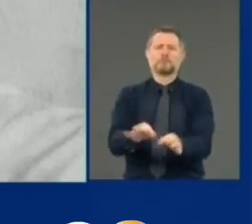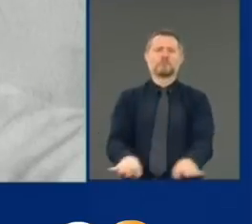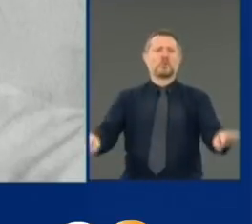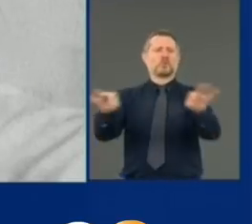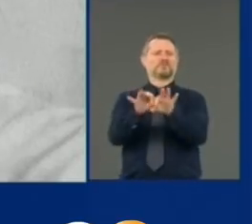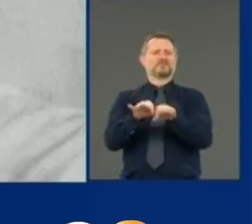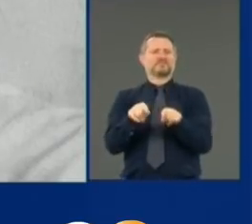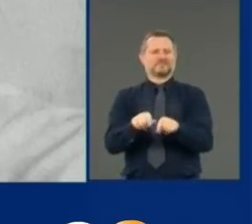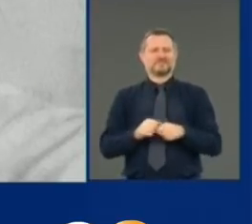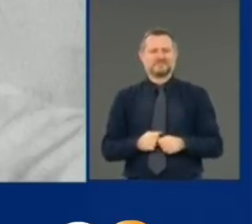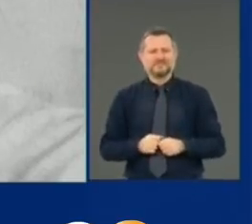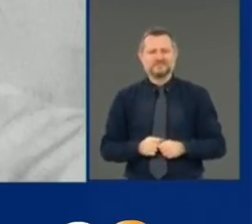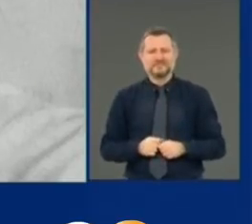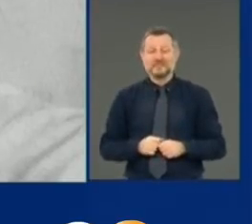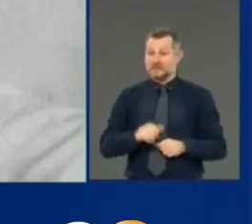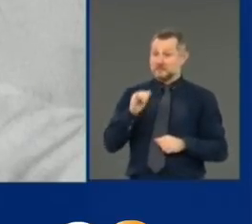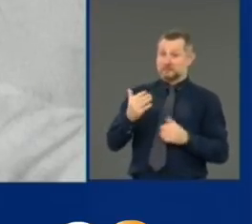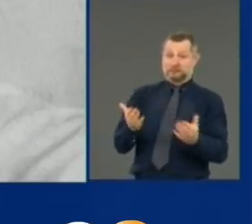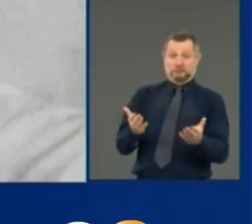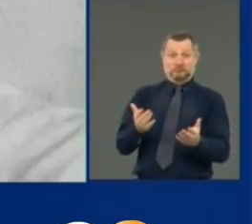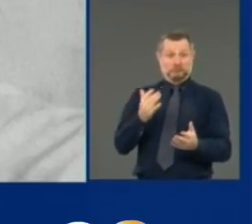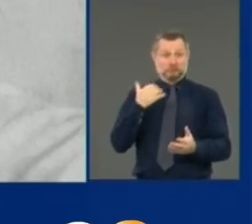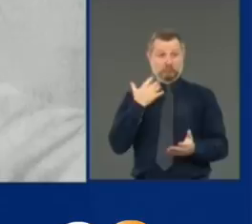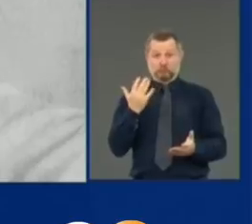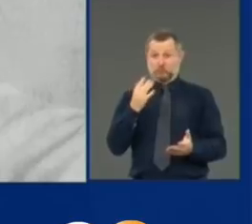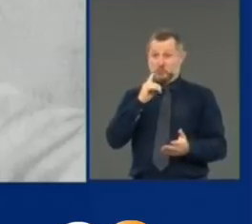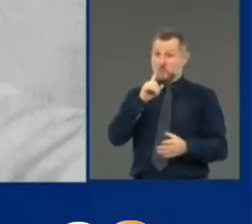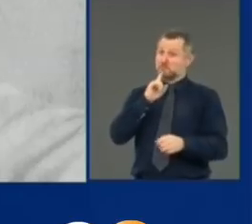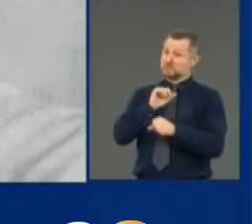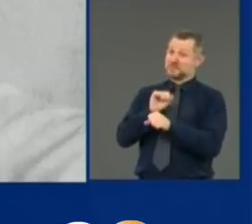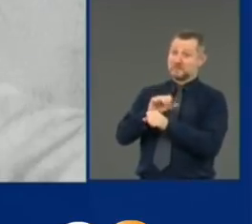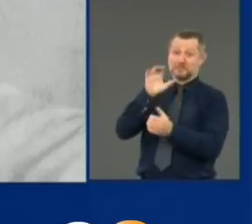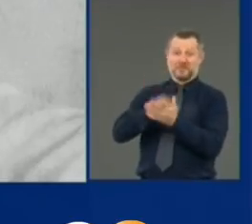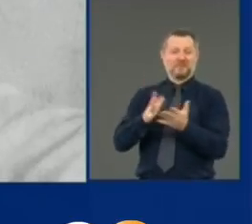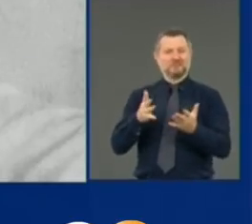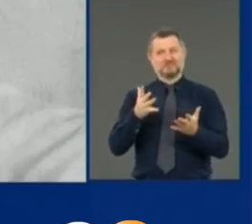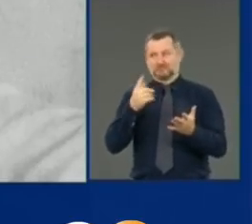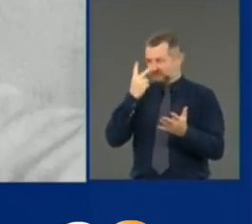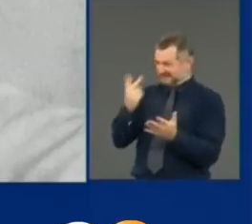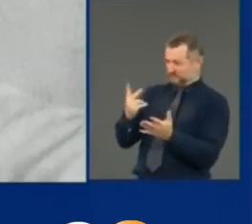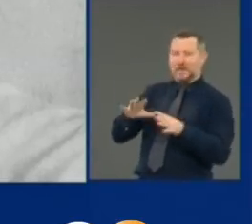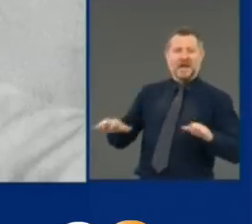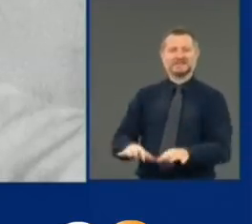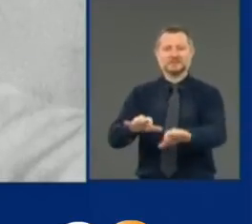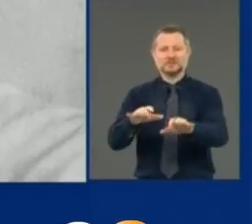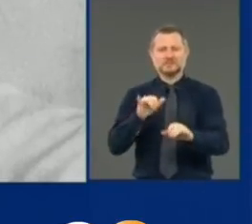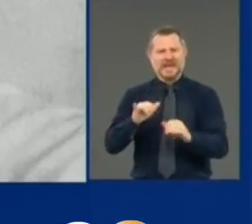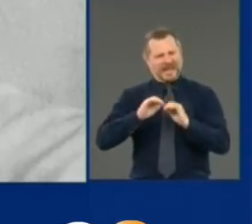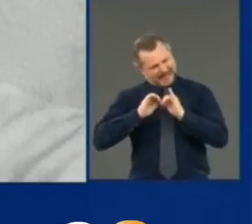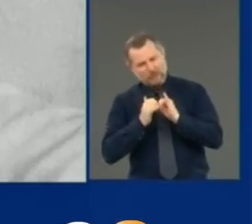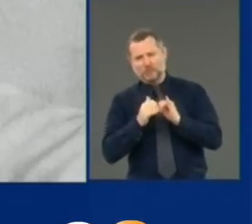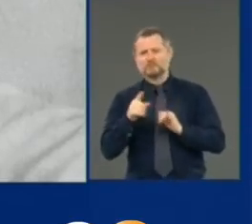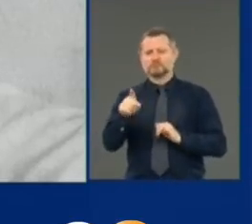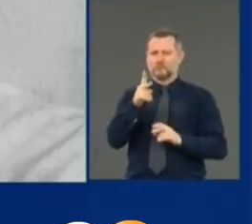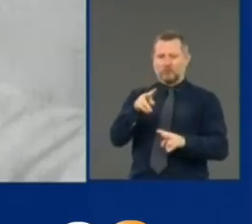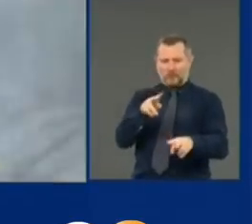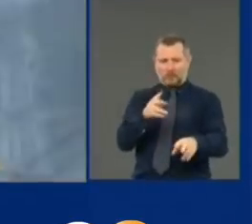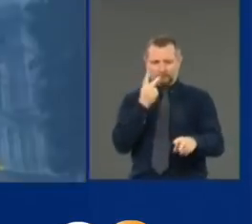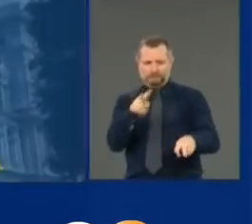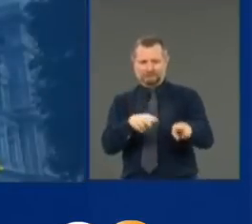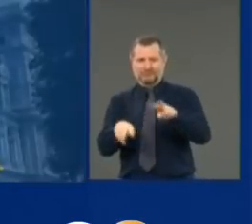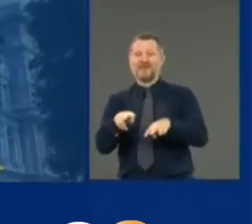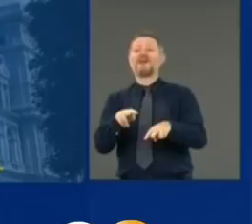the proof that one truly believes is in action. That's how you get measured in life. That's what the history